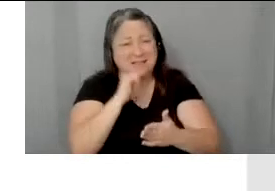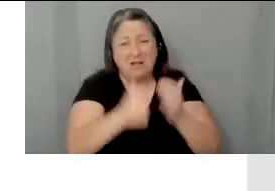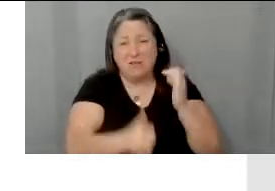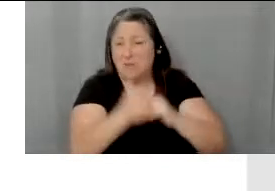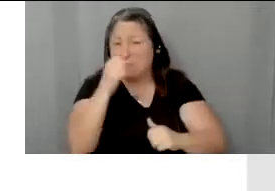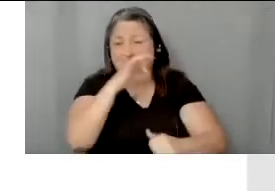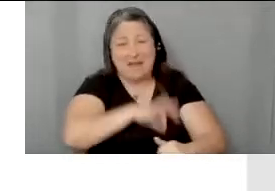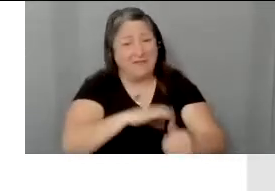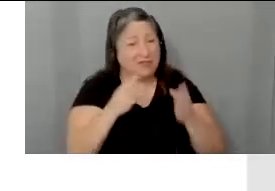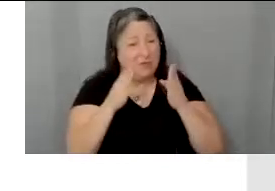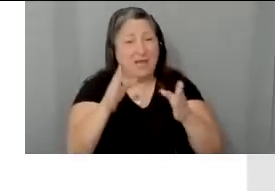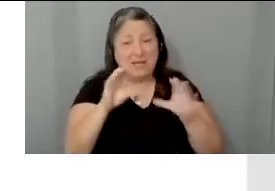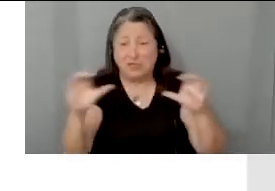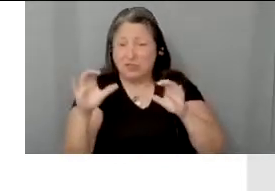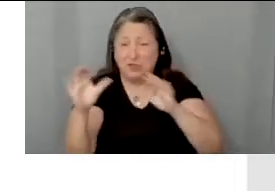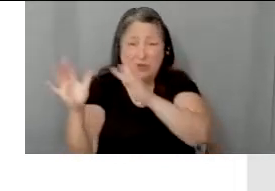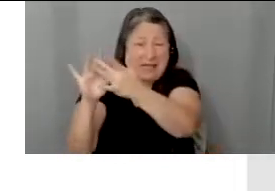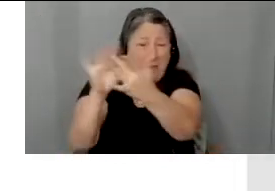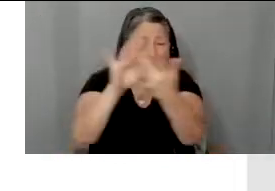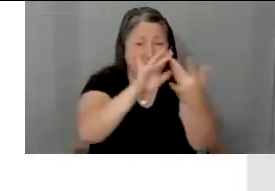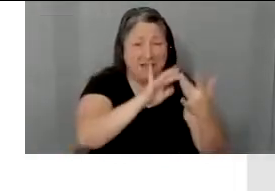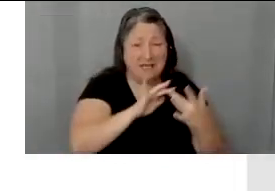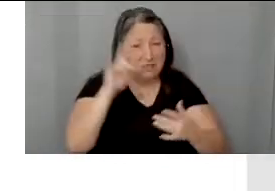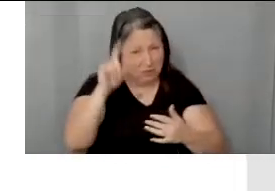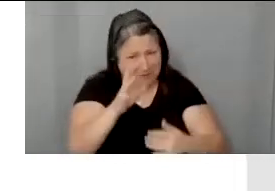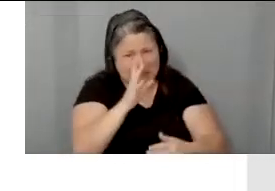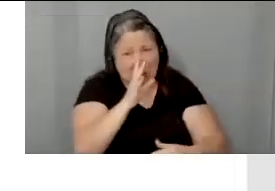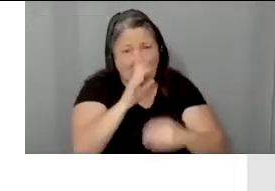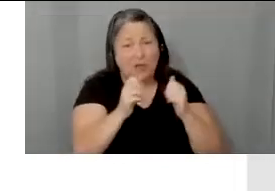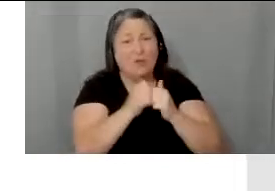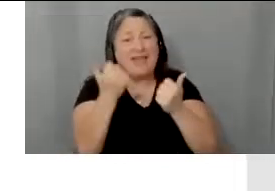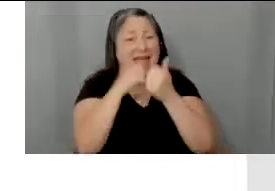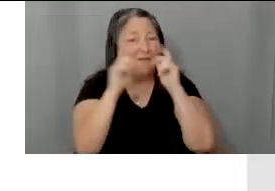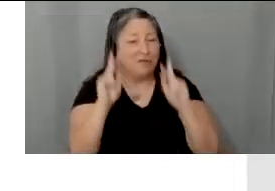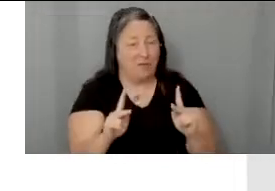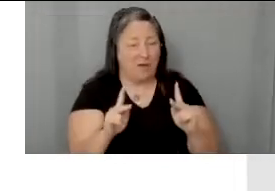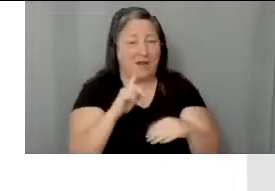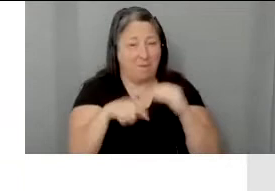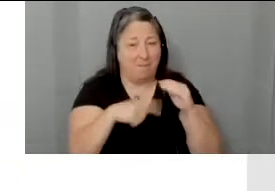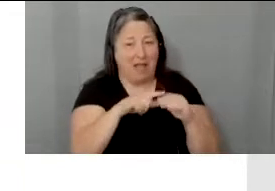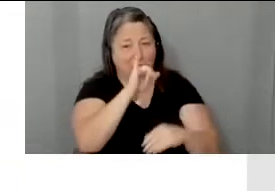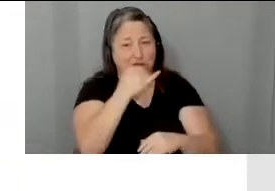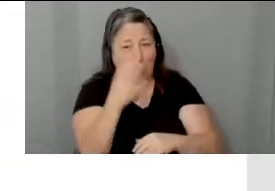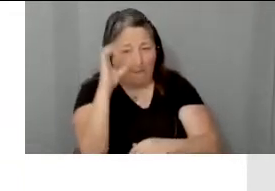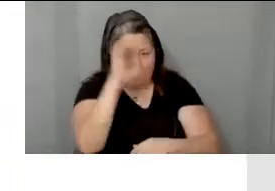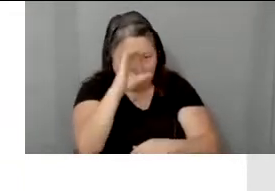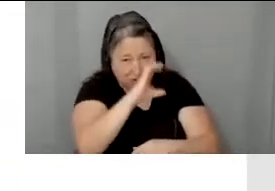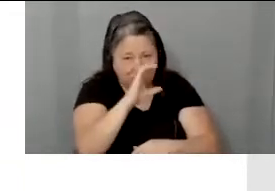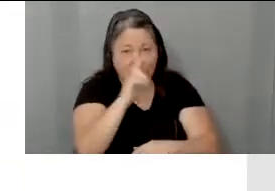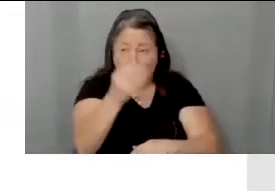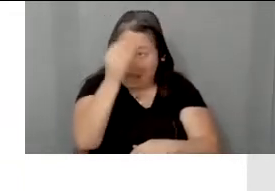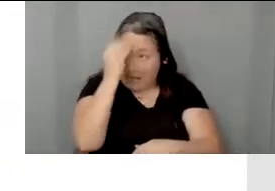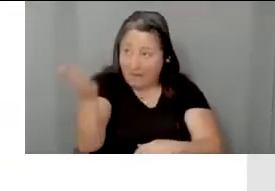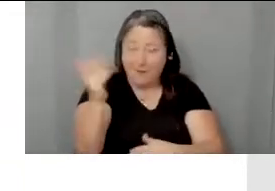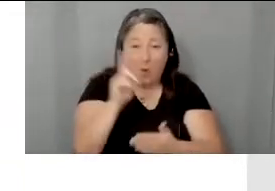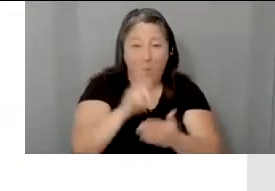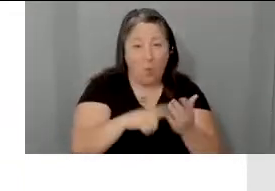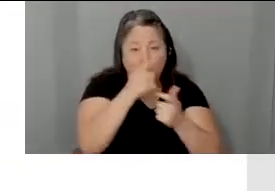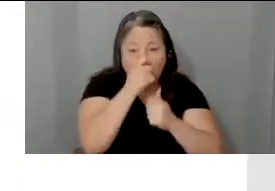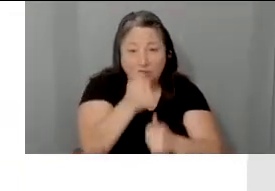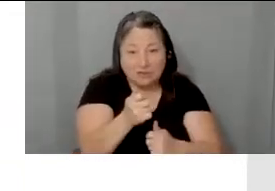way to do networking. You should be talking to everyone about your job search. You should be letting them know what you're interested